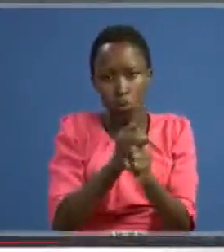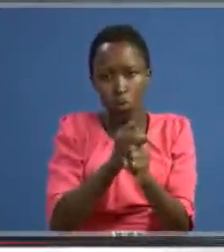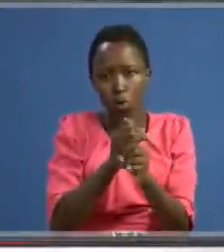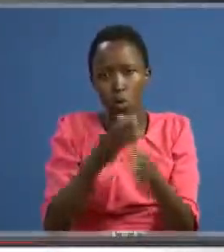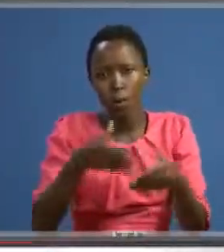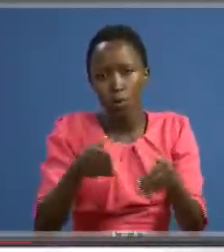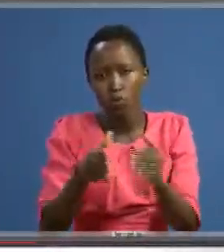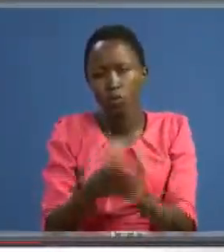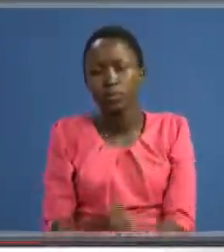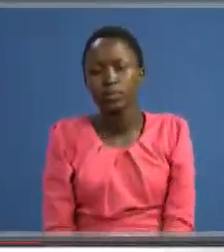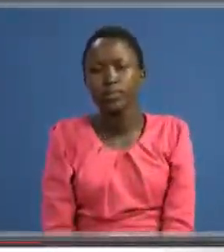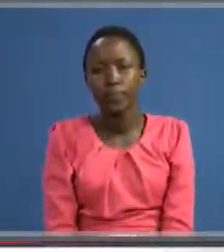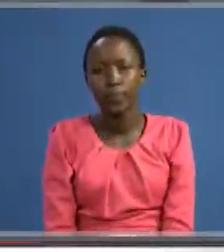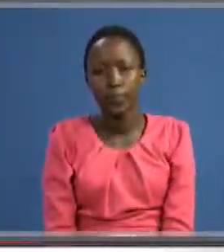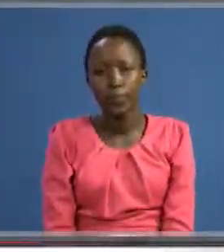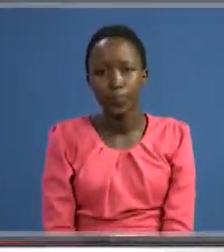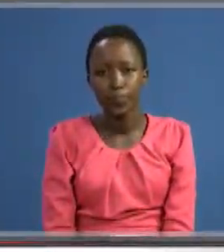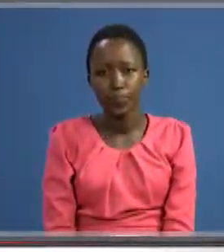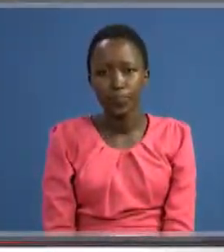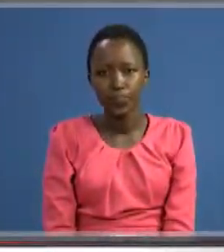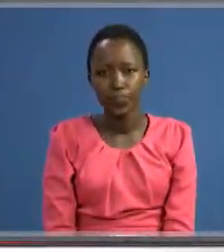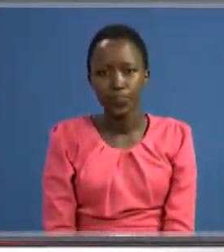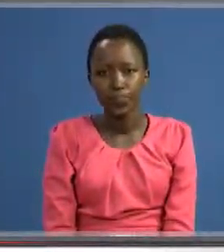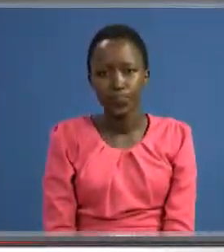in the country.